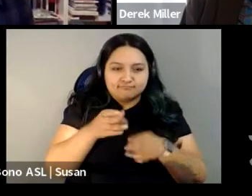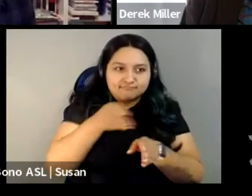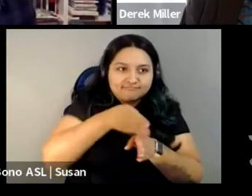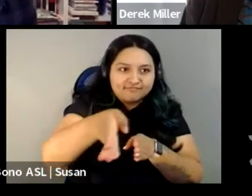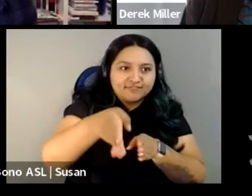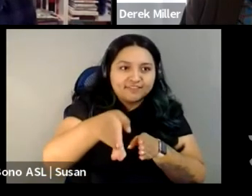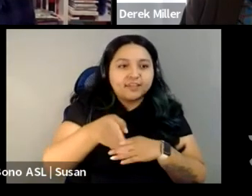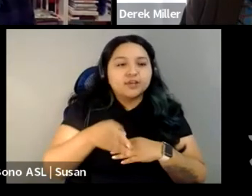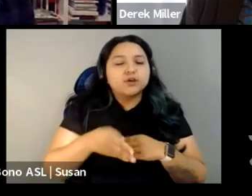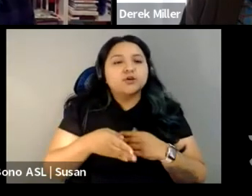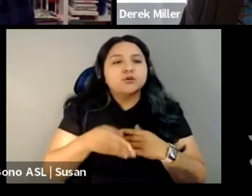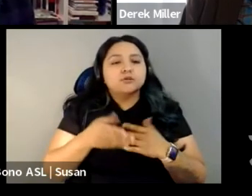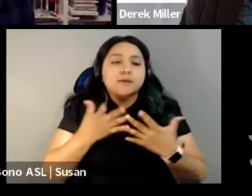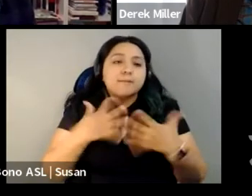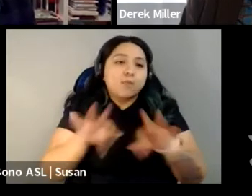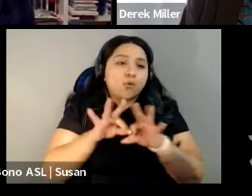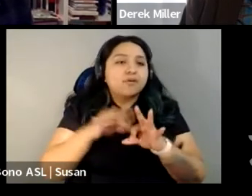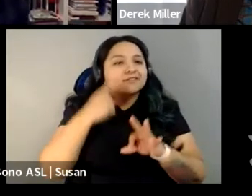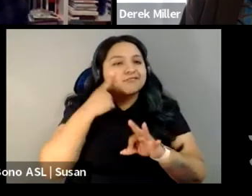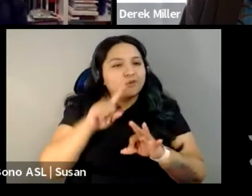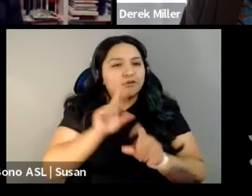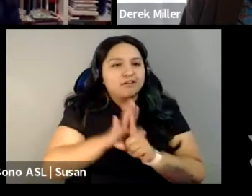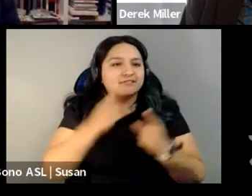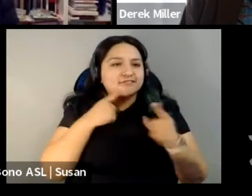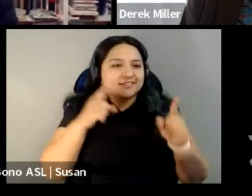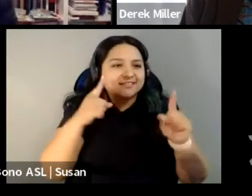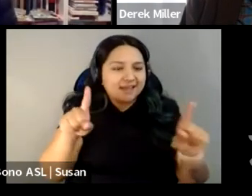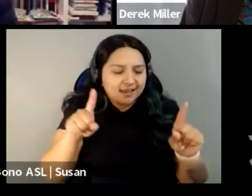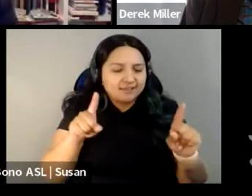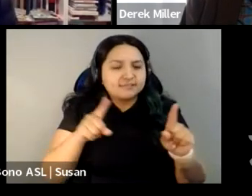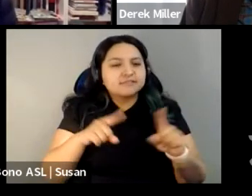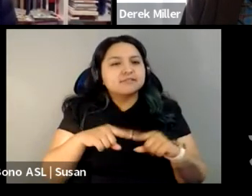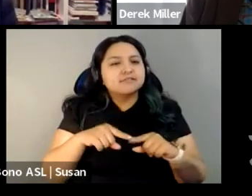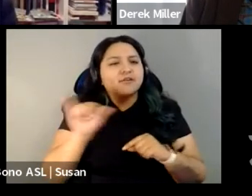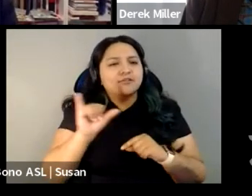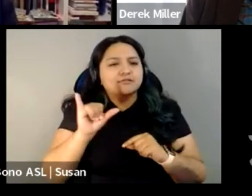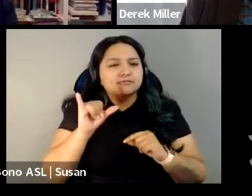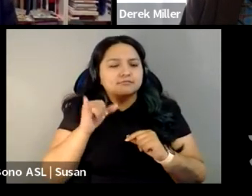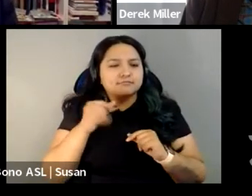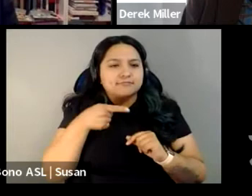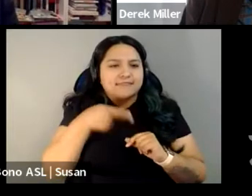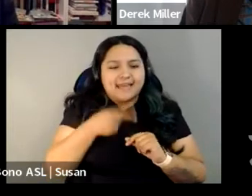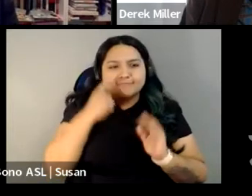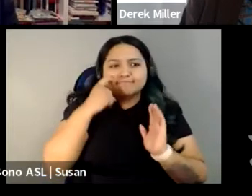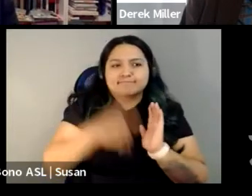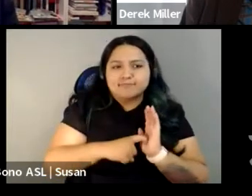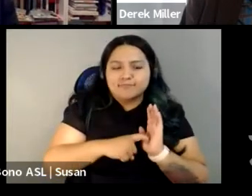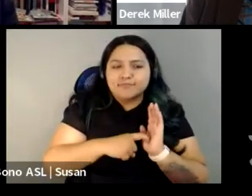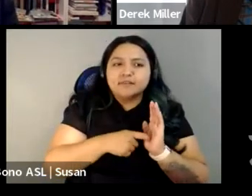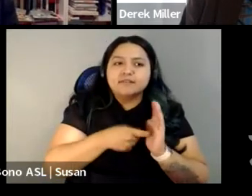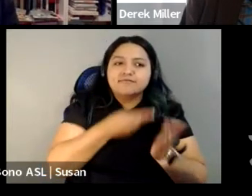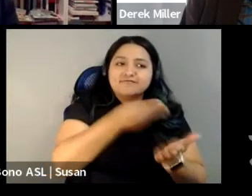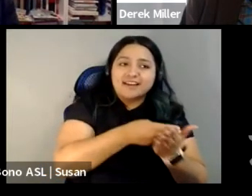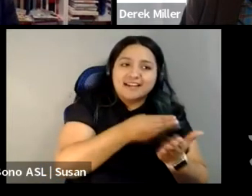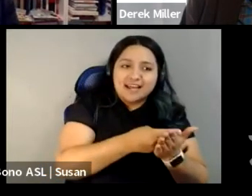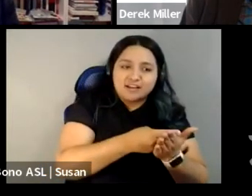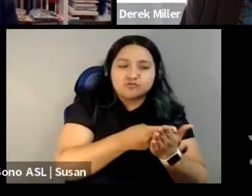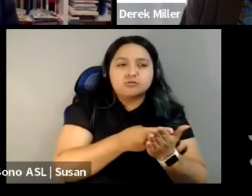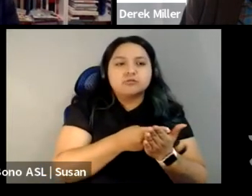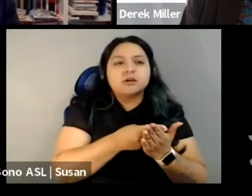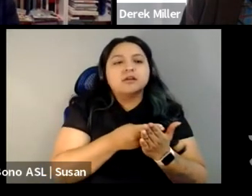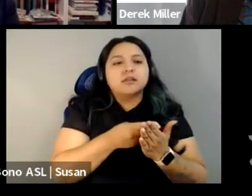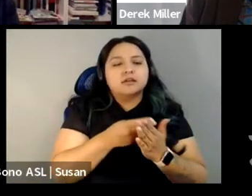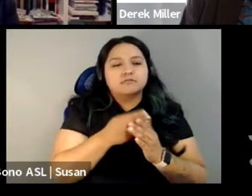course integral to their success, but also by recognizing how to best meet the financial and artistic needs of actors, managers,